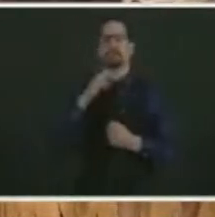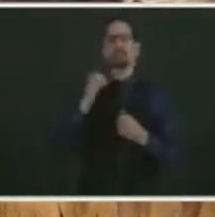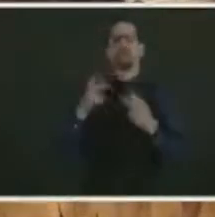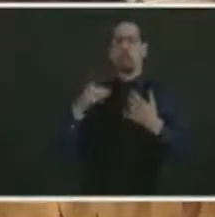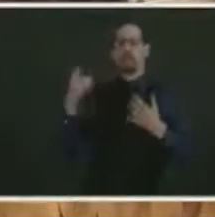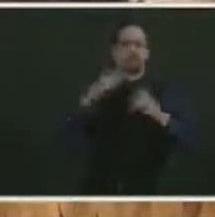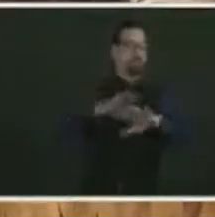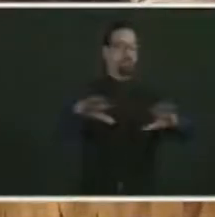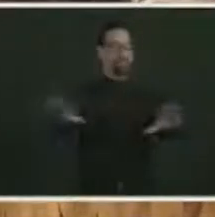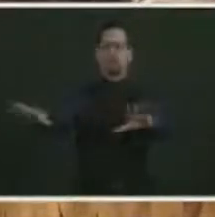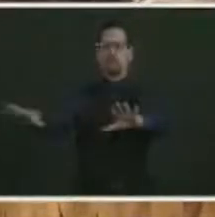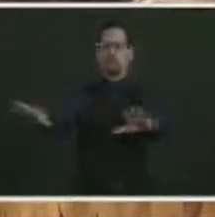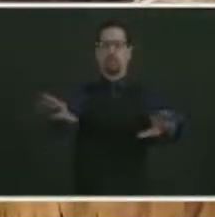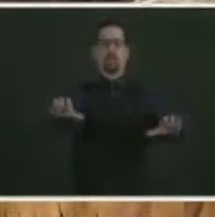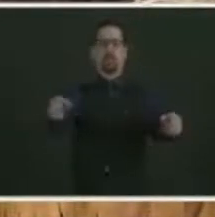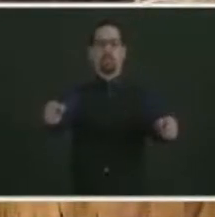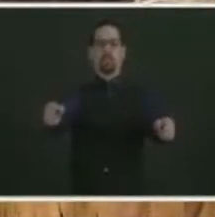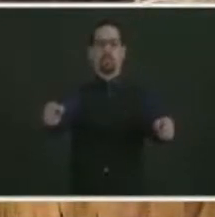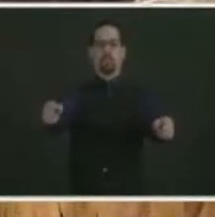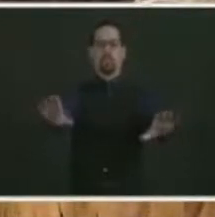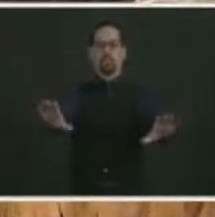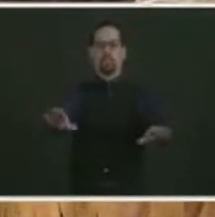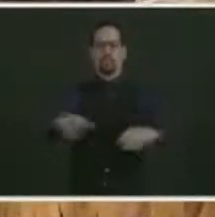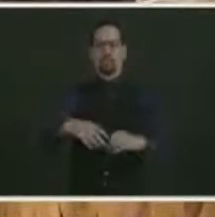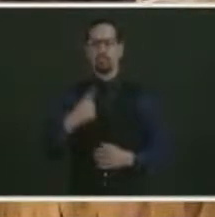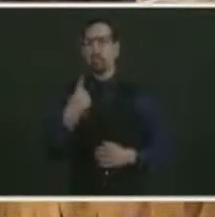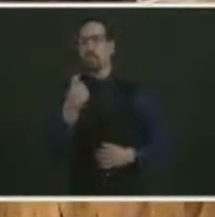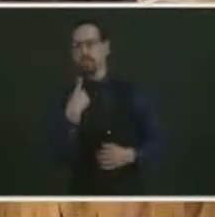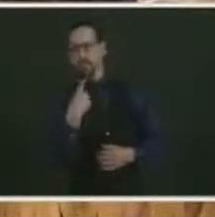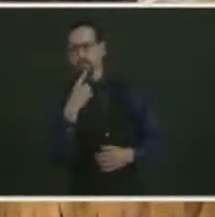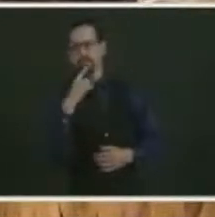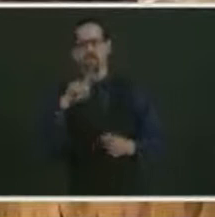You've repeatedly characterized the rioters as outside